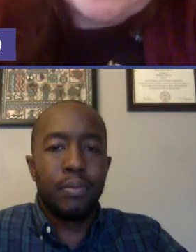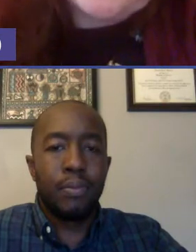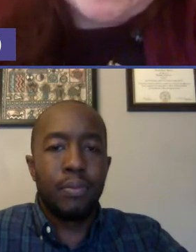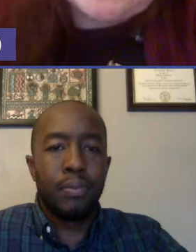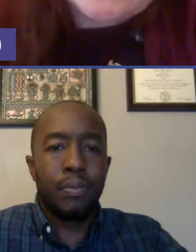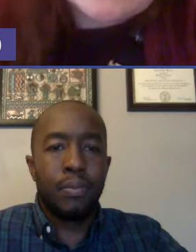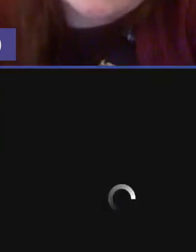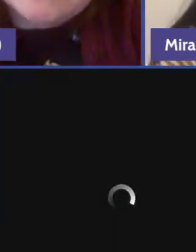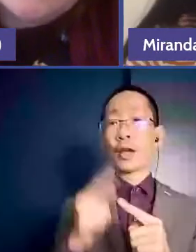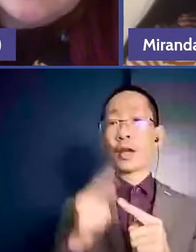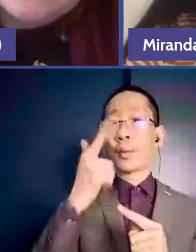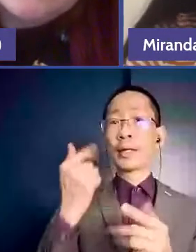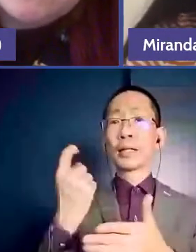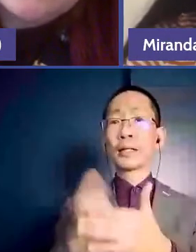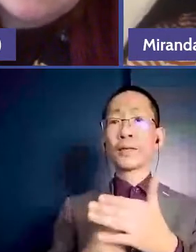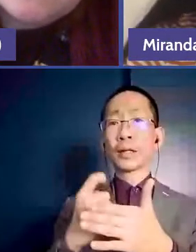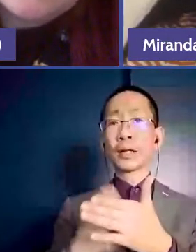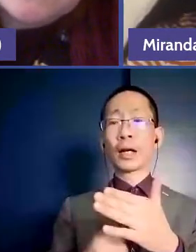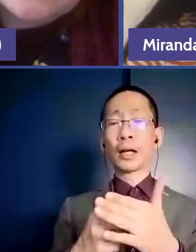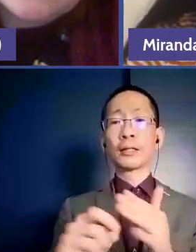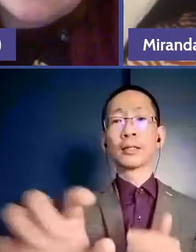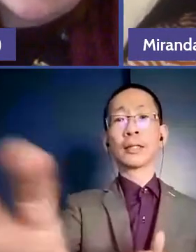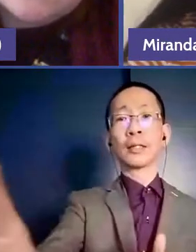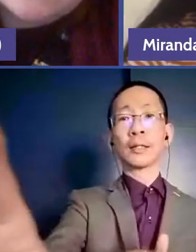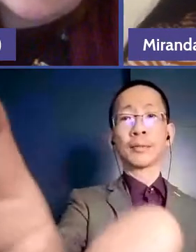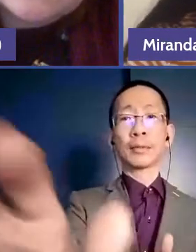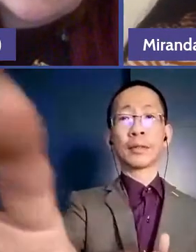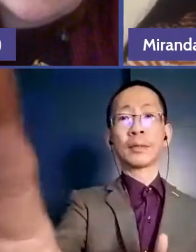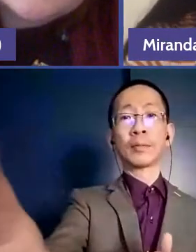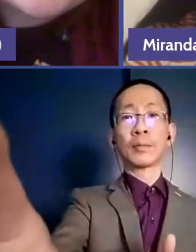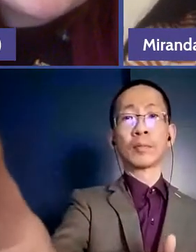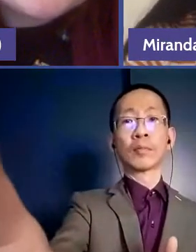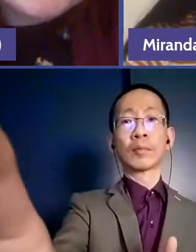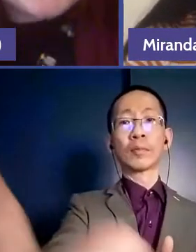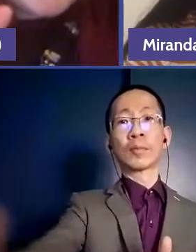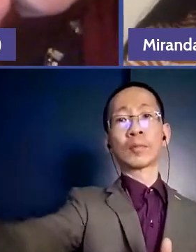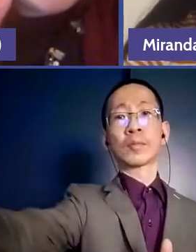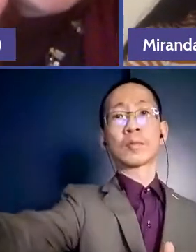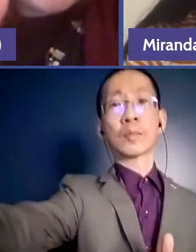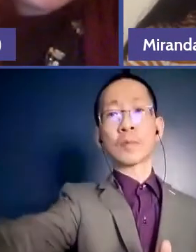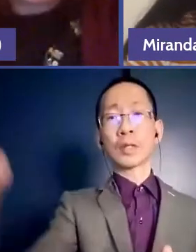either because of cost or because you need to know someone.